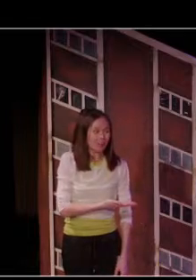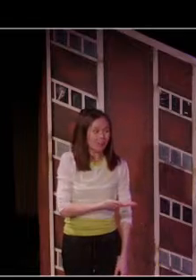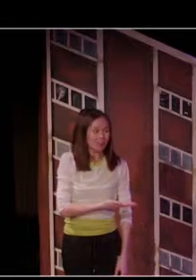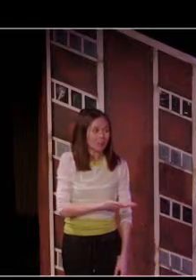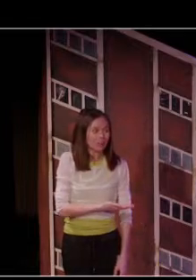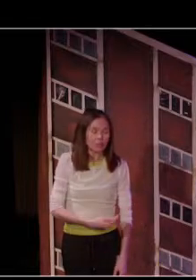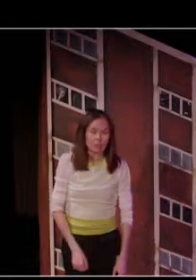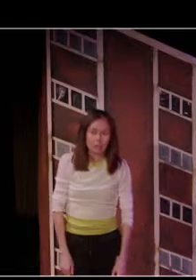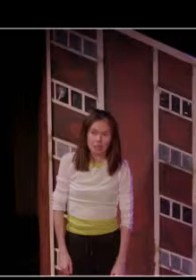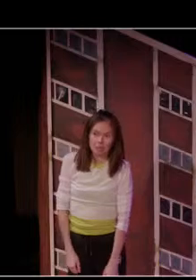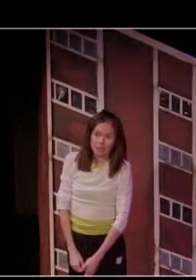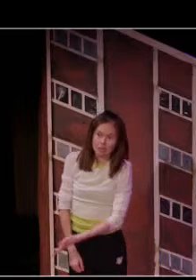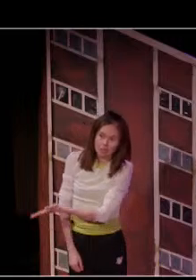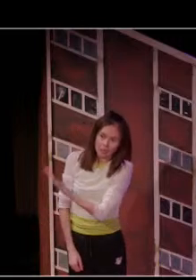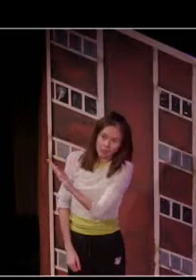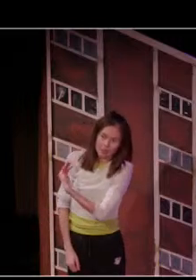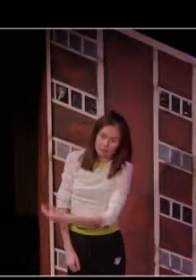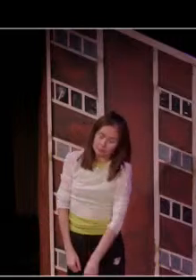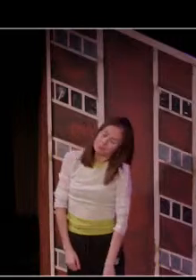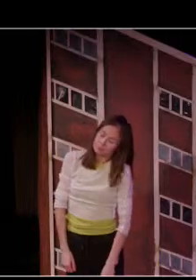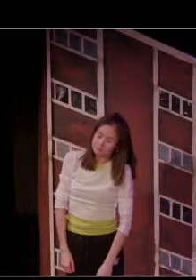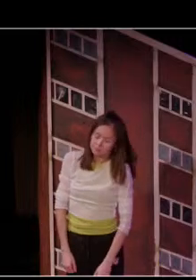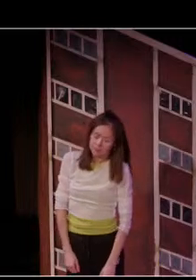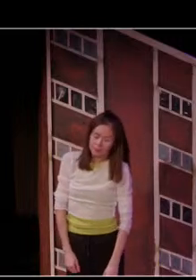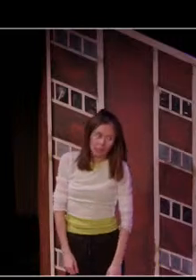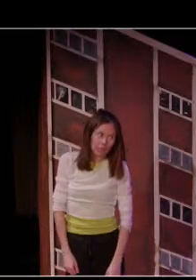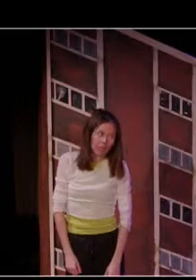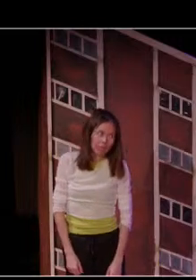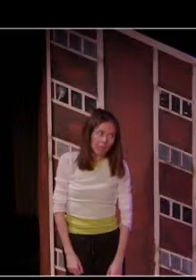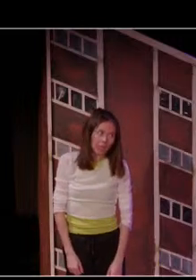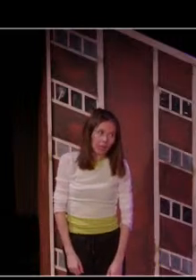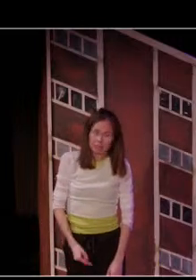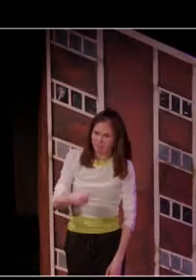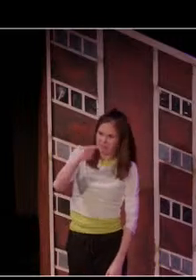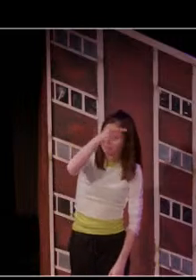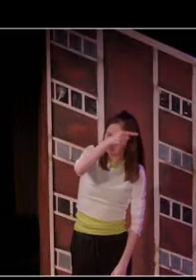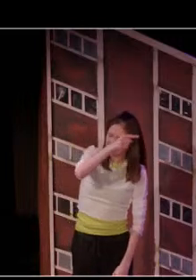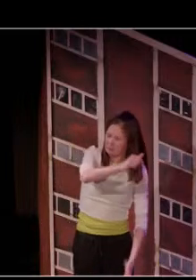Come on, let's go, Ed. He's here to do us good.